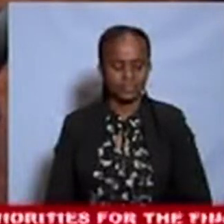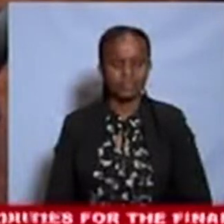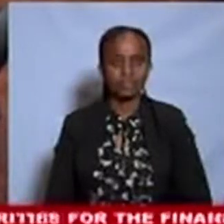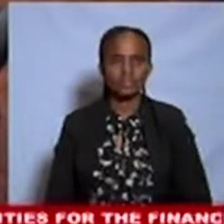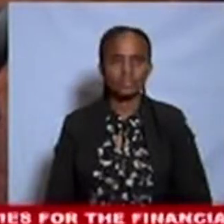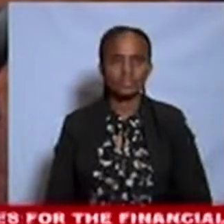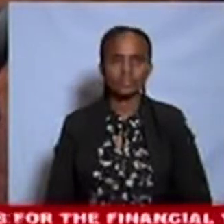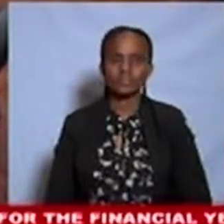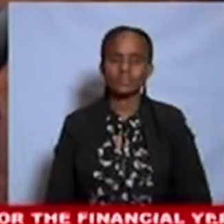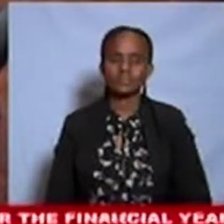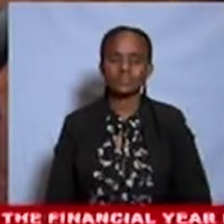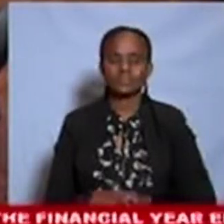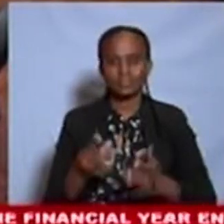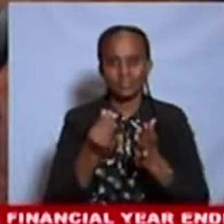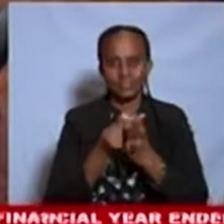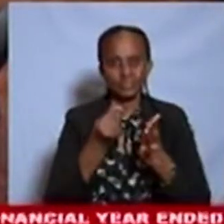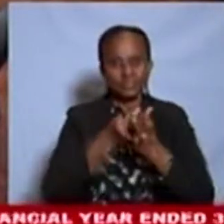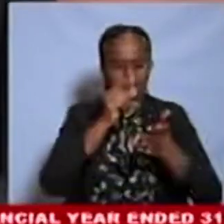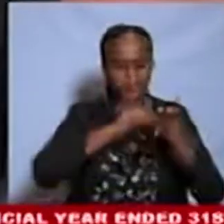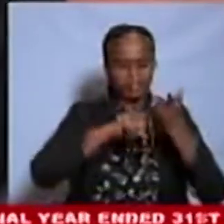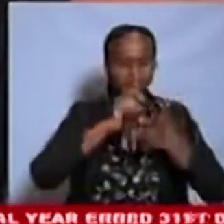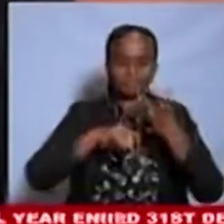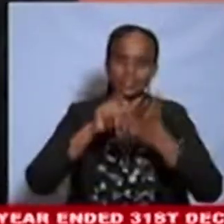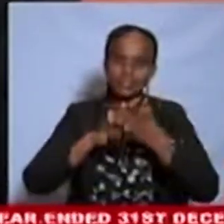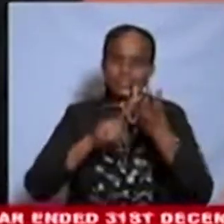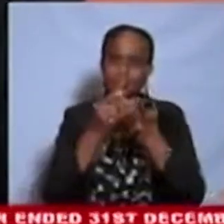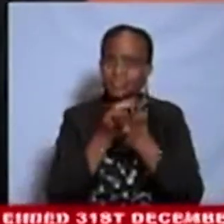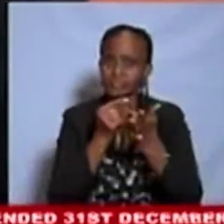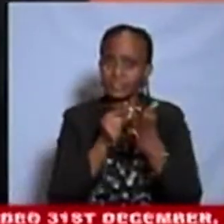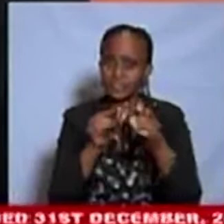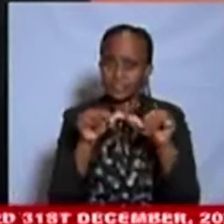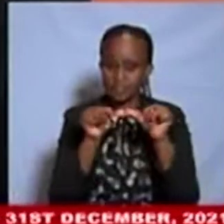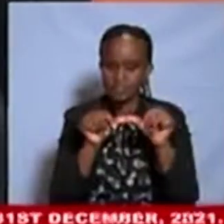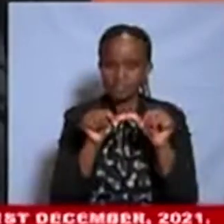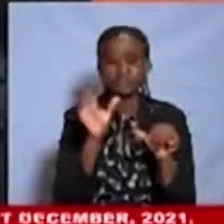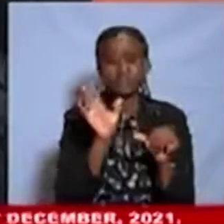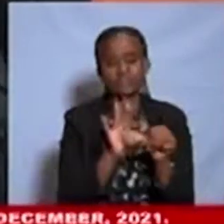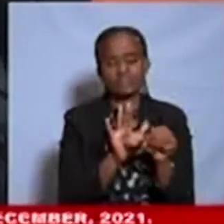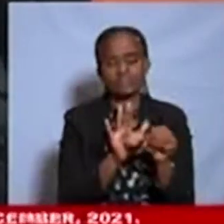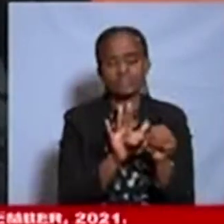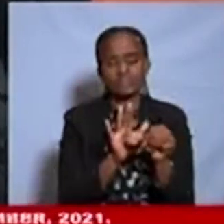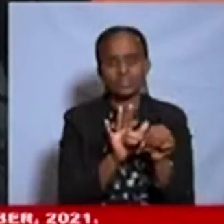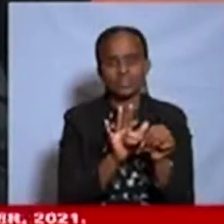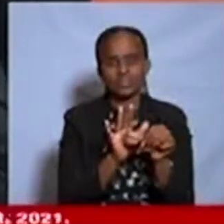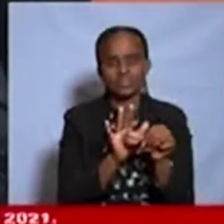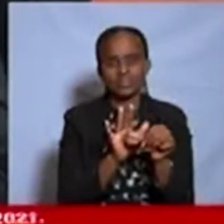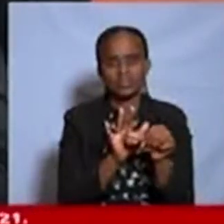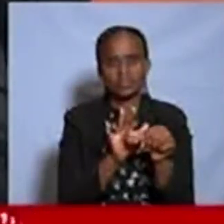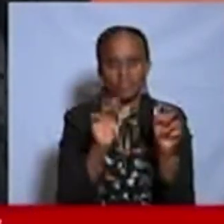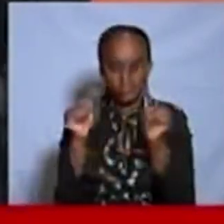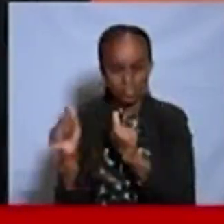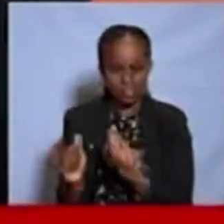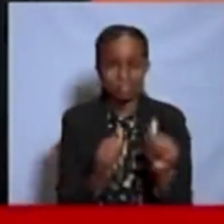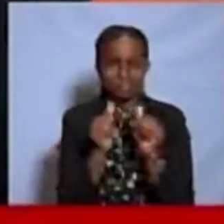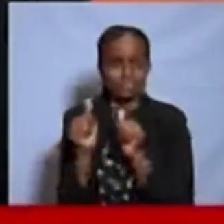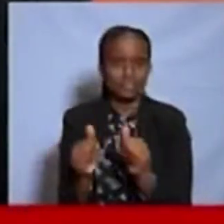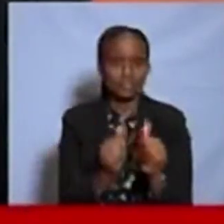On the fees and charges, still there, on action taken,